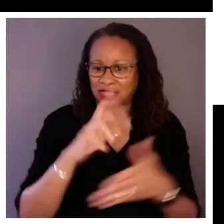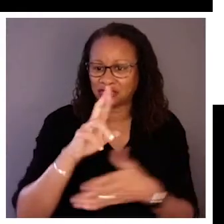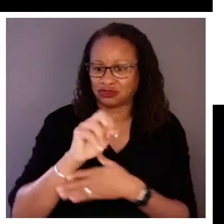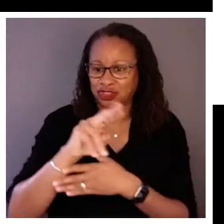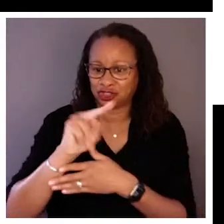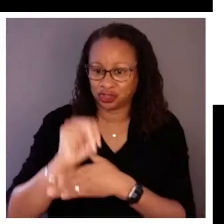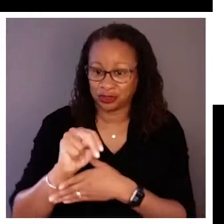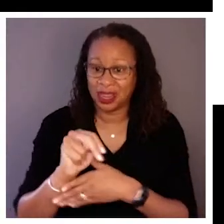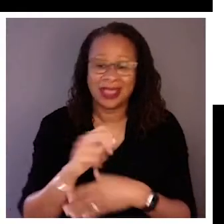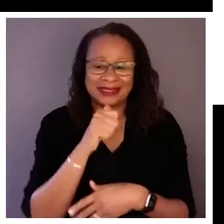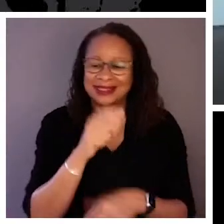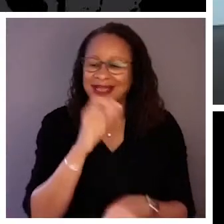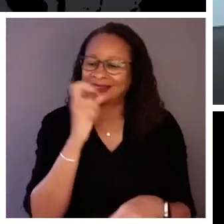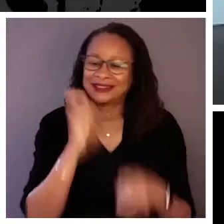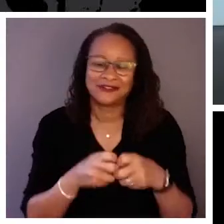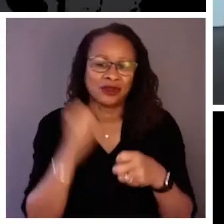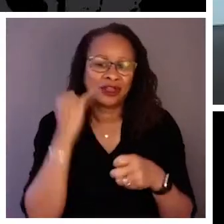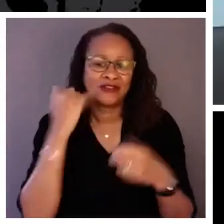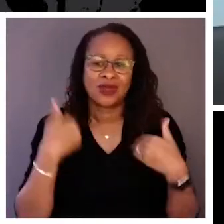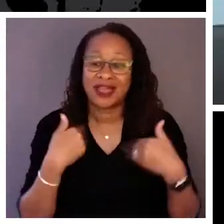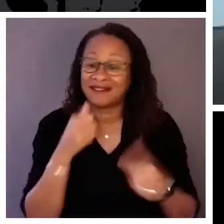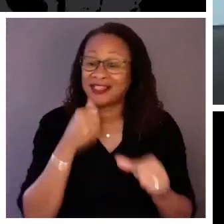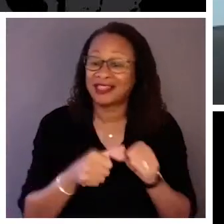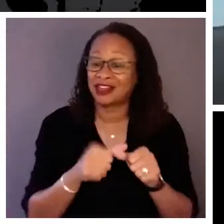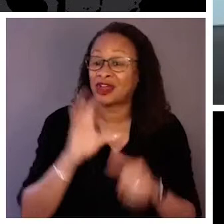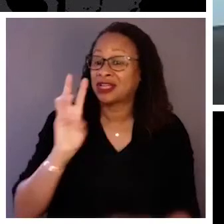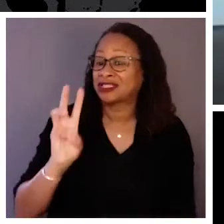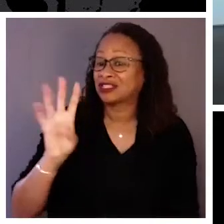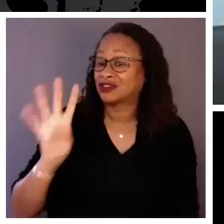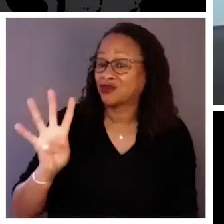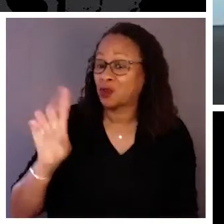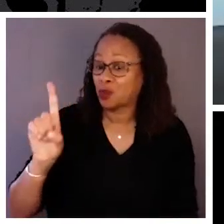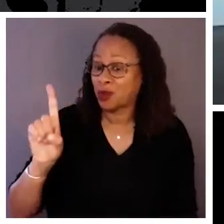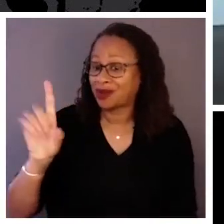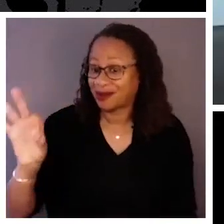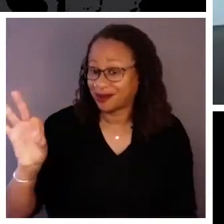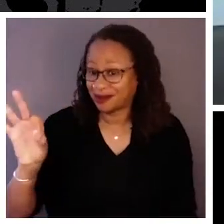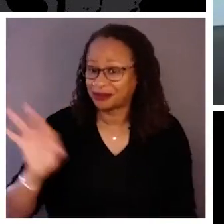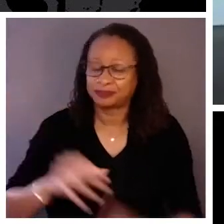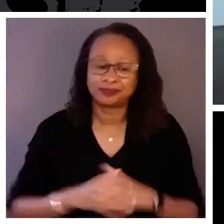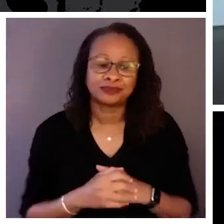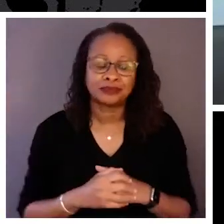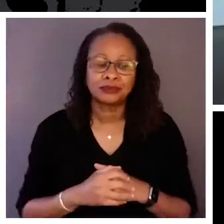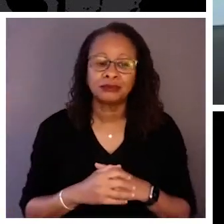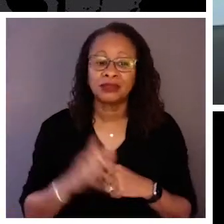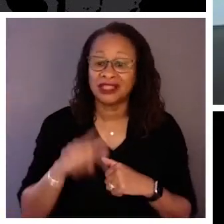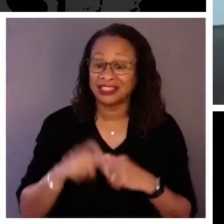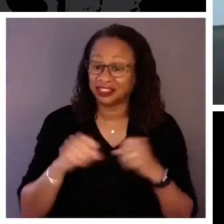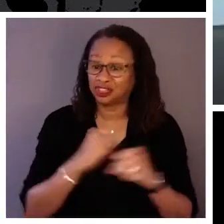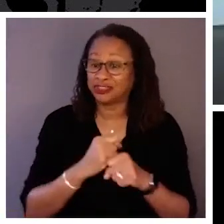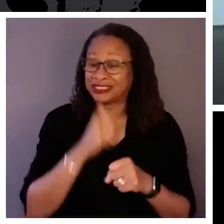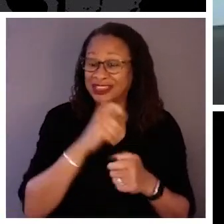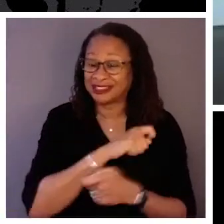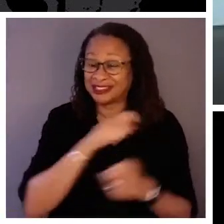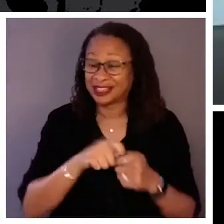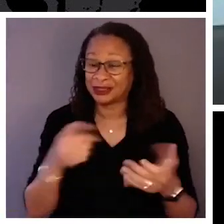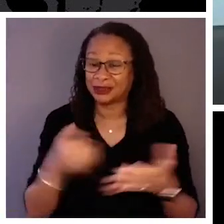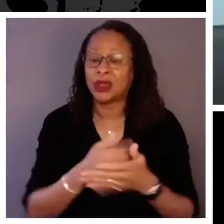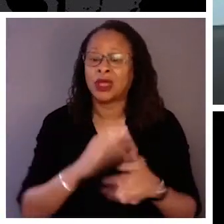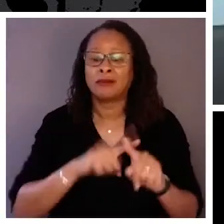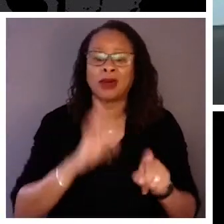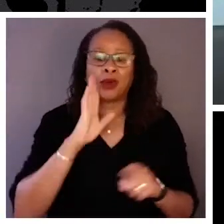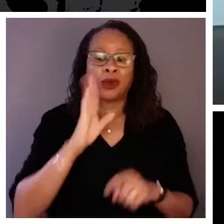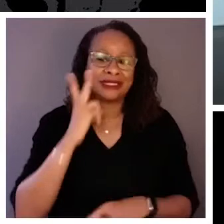letter 6419. This year, there's something that's not exactly new, but is going to be seen